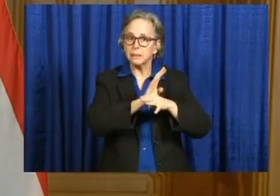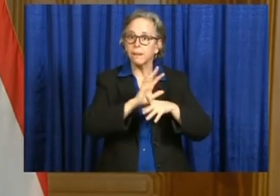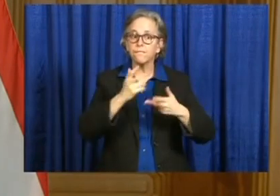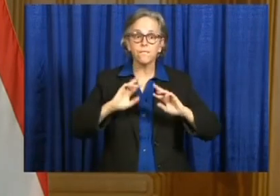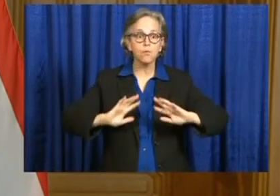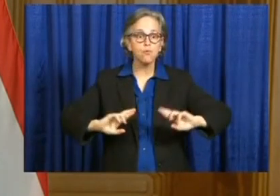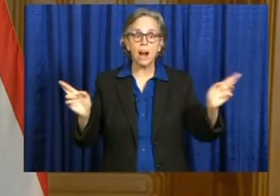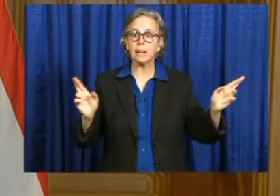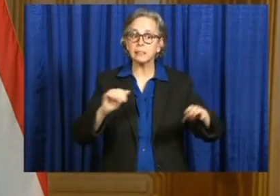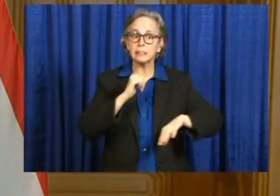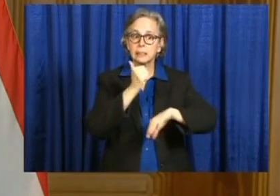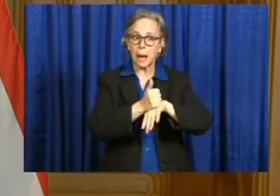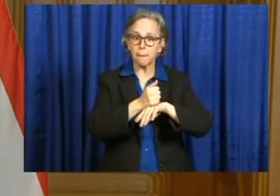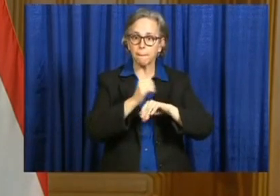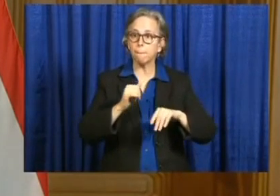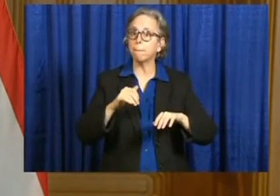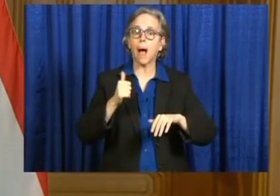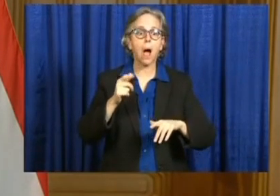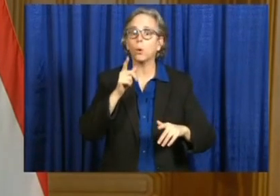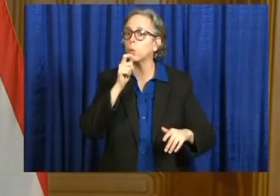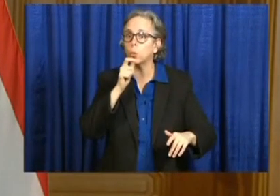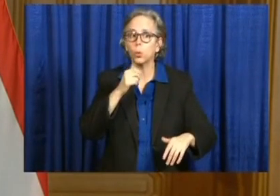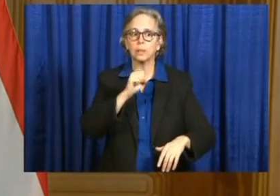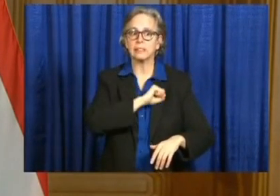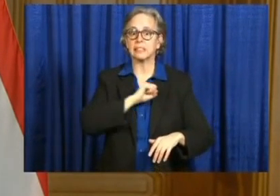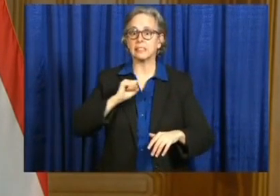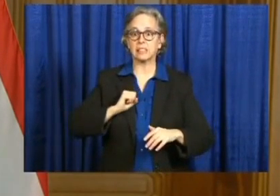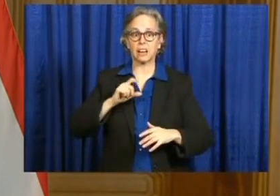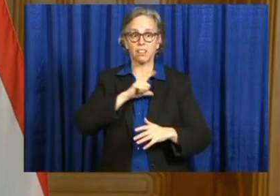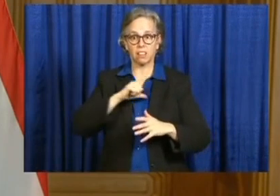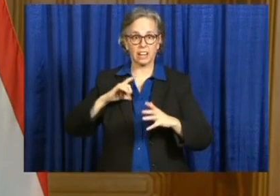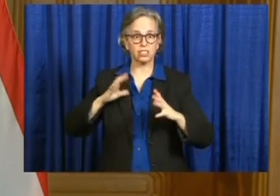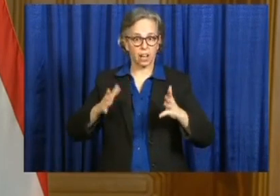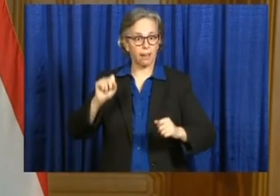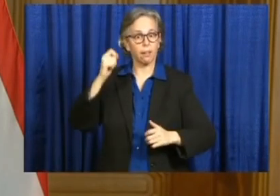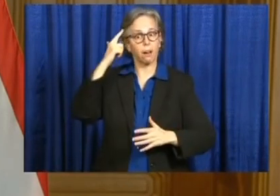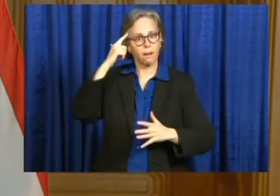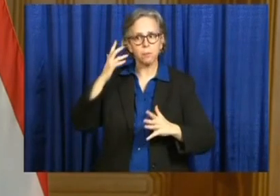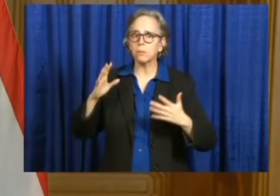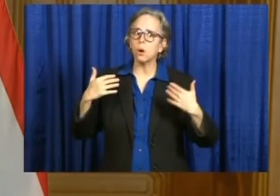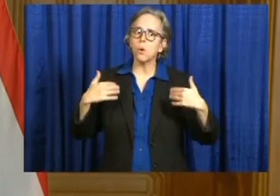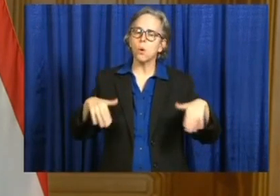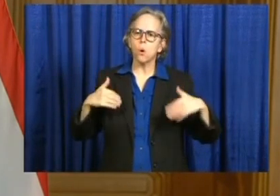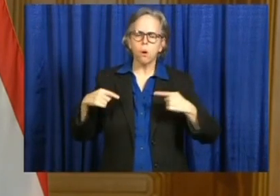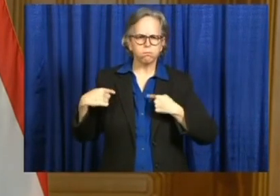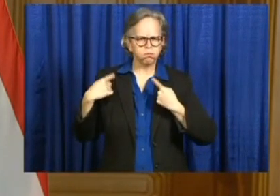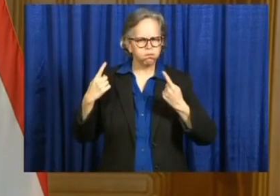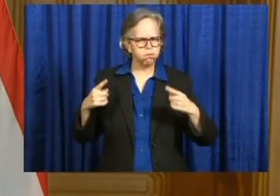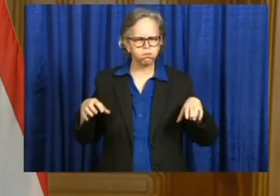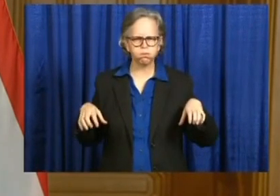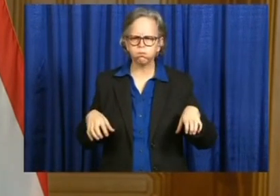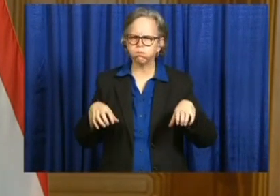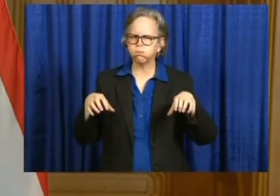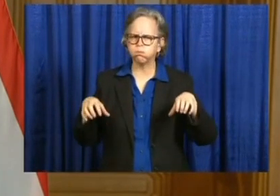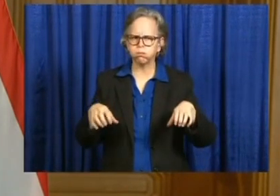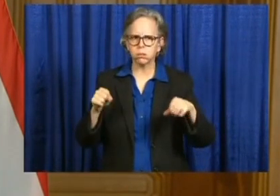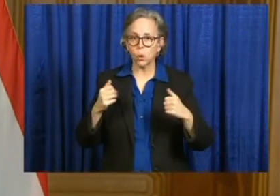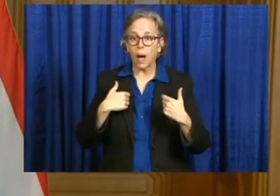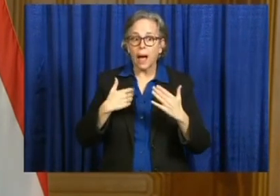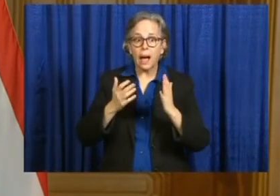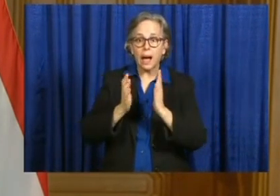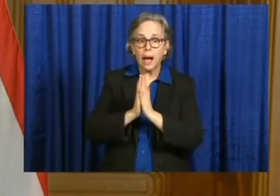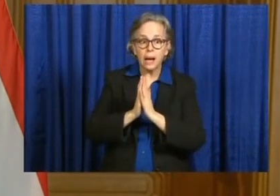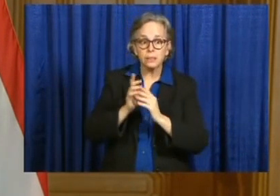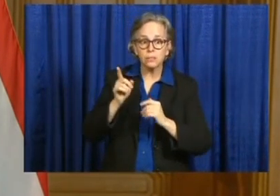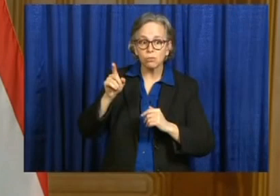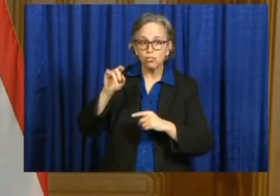governor. They have a great track record. And I've asked them to really be